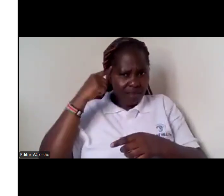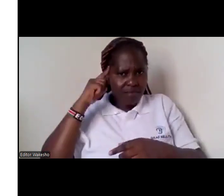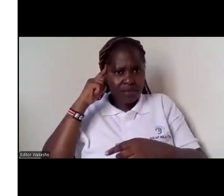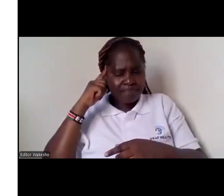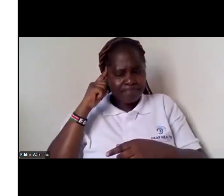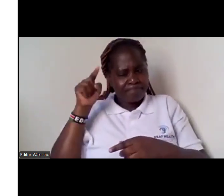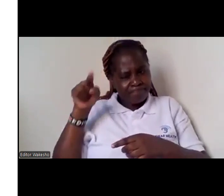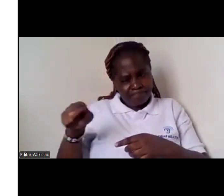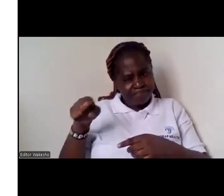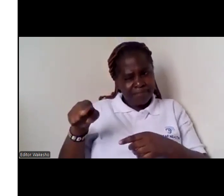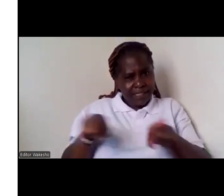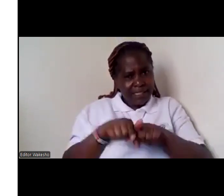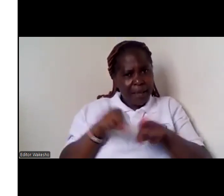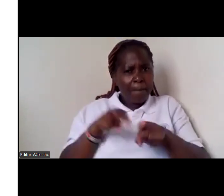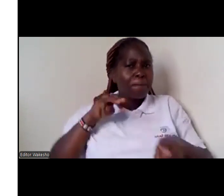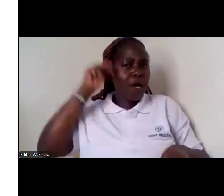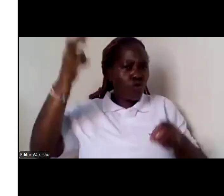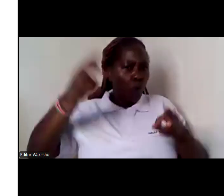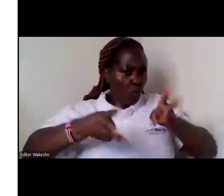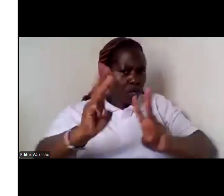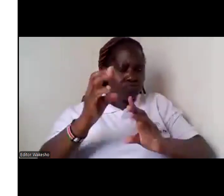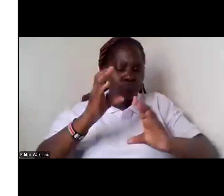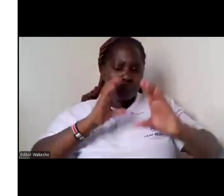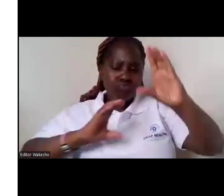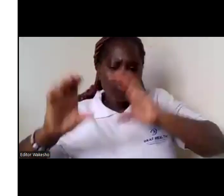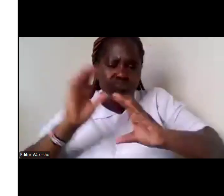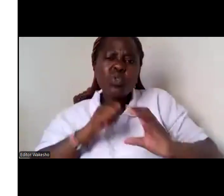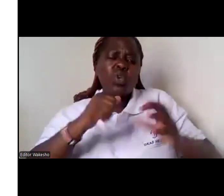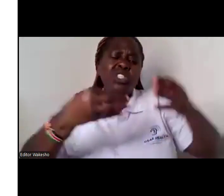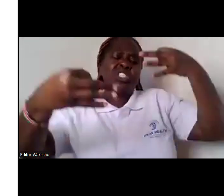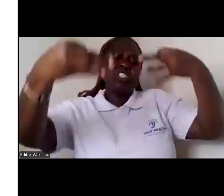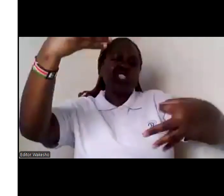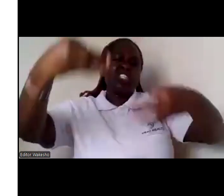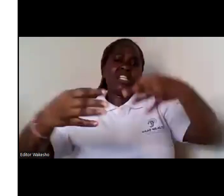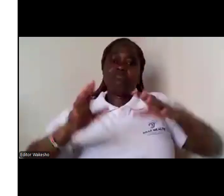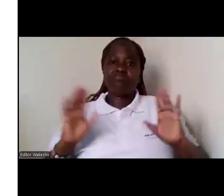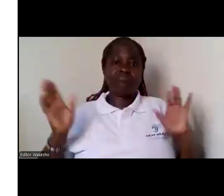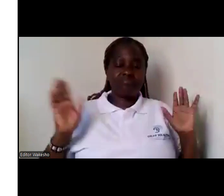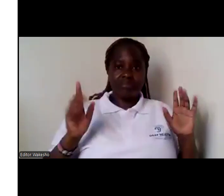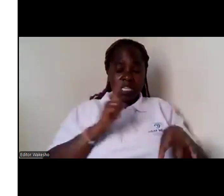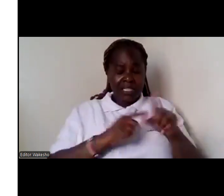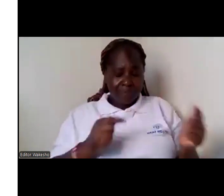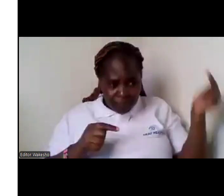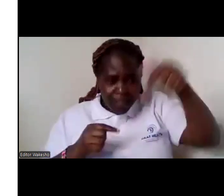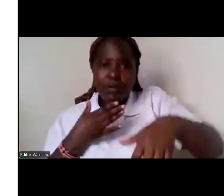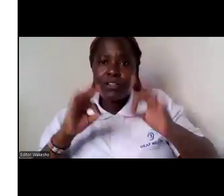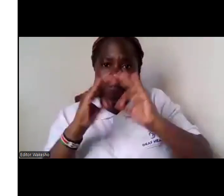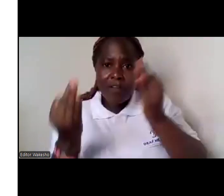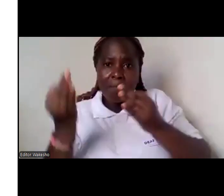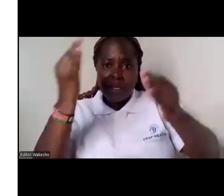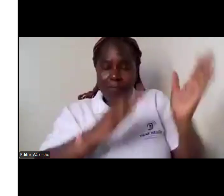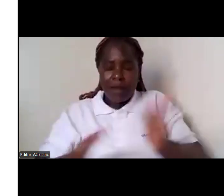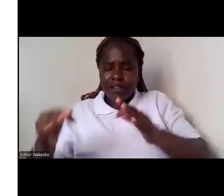deal with it in a mature way and with a non-judgmental behavior. So normally we actually